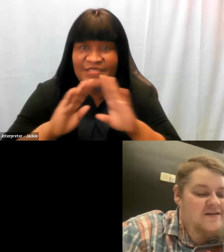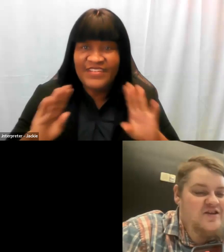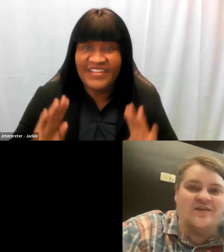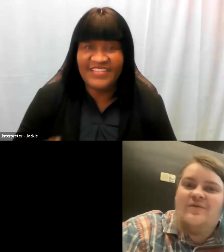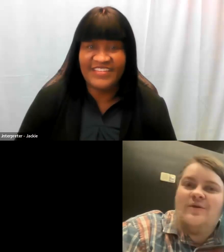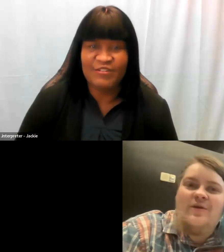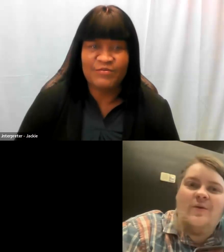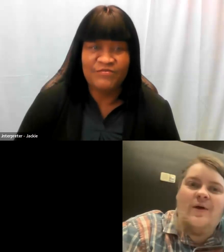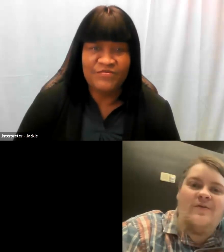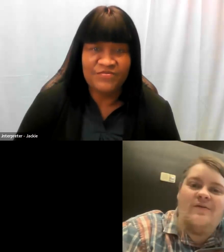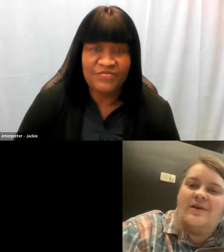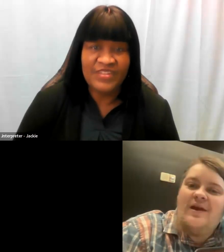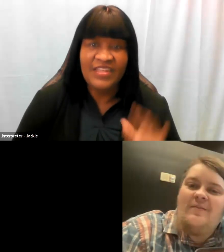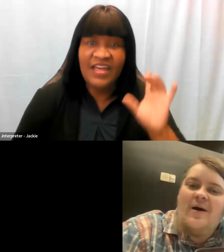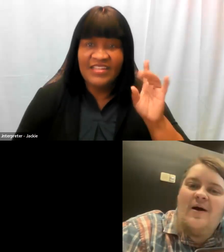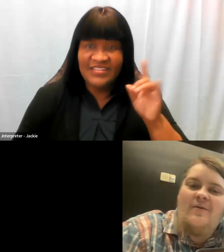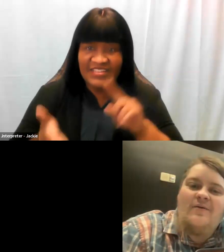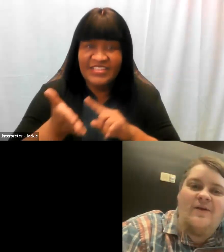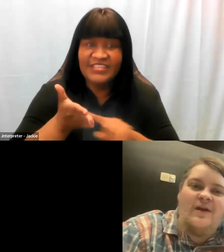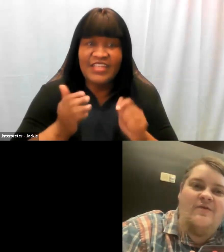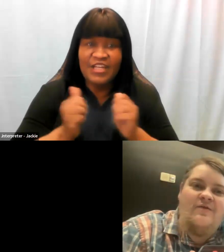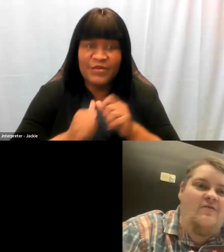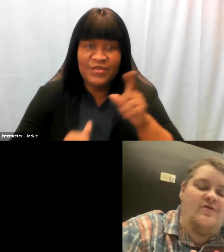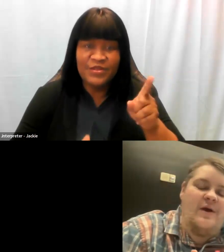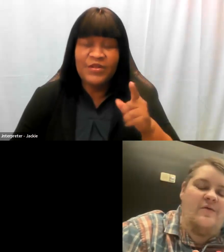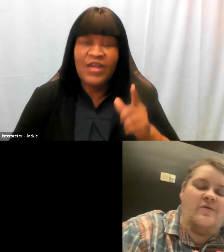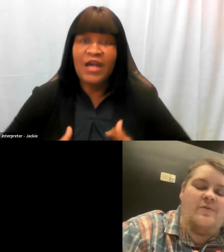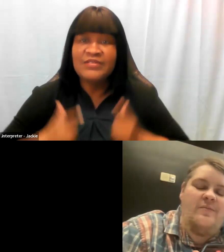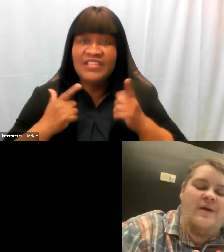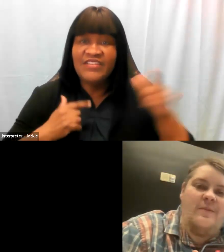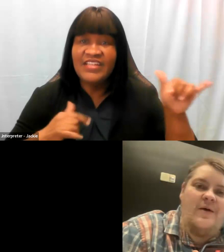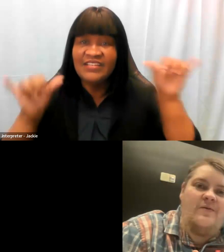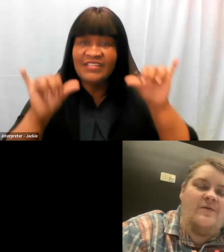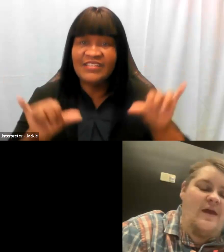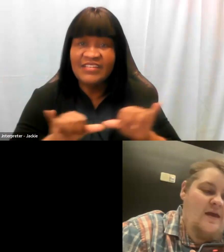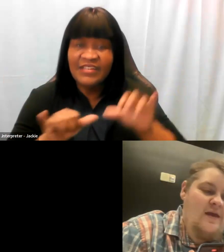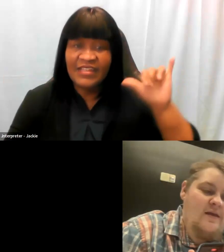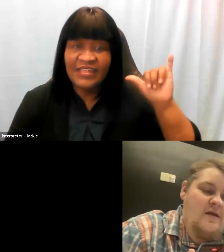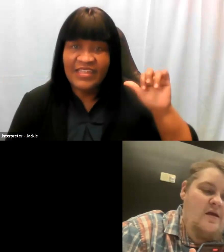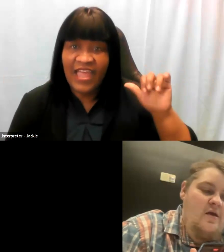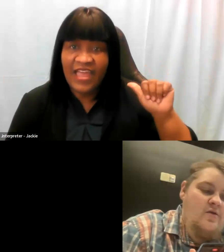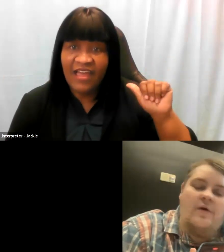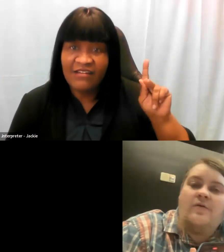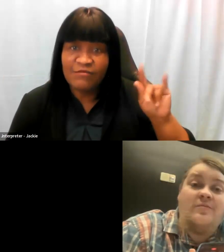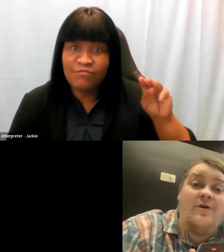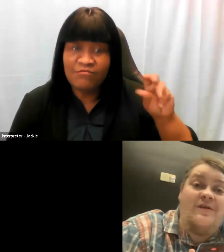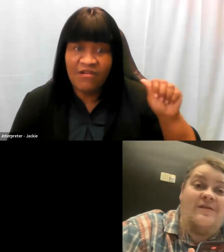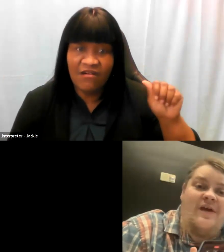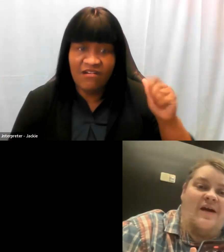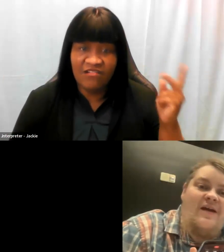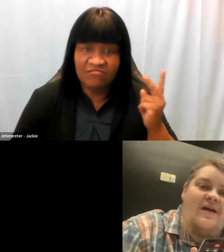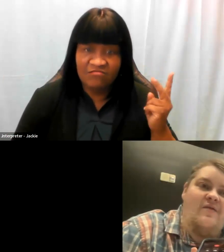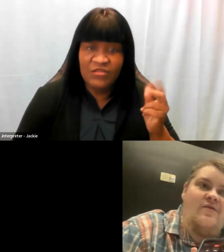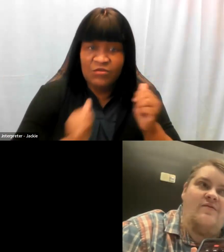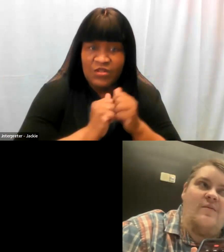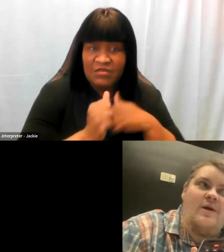I checked in with you, I was living in Yakima. I was living in a 5-bedroom house with my spouse, and throughout the CRIS